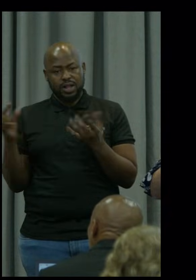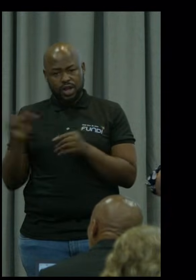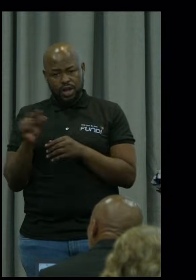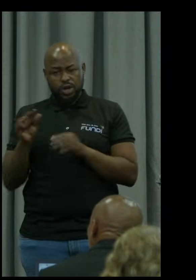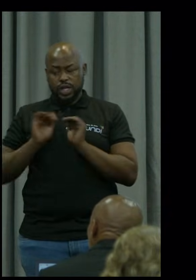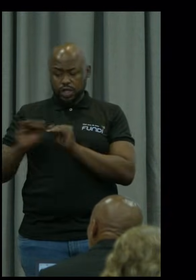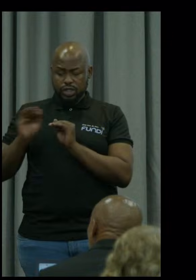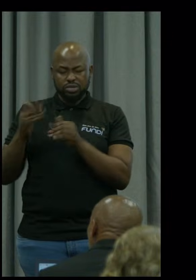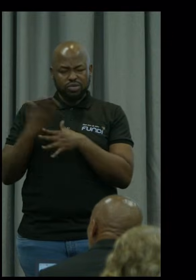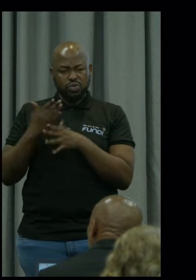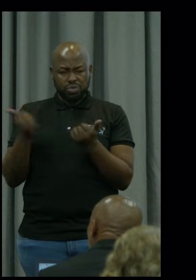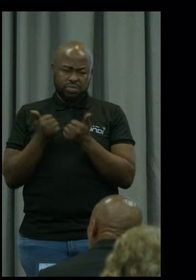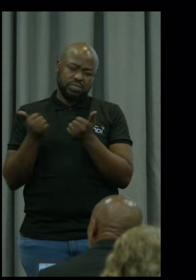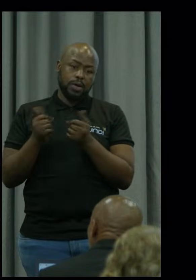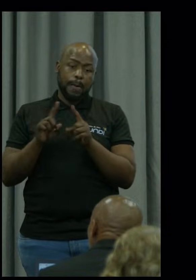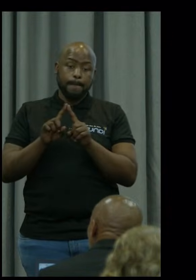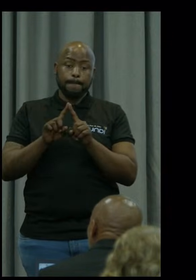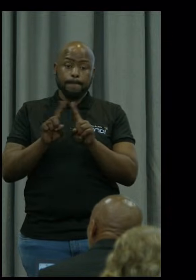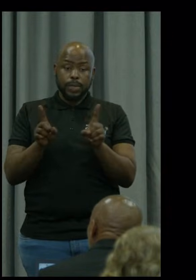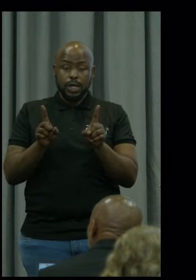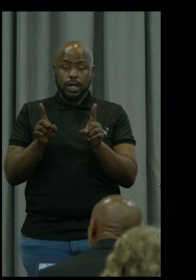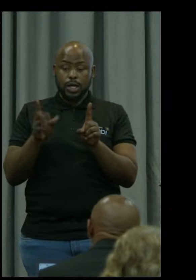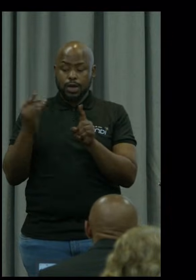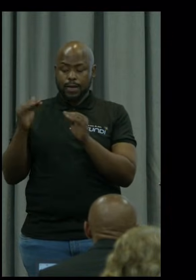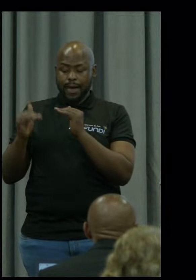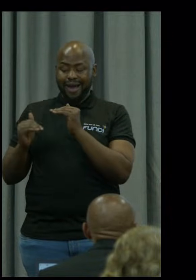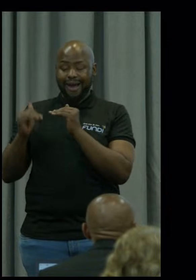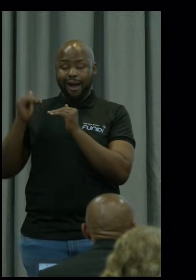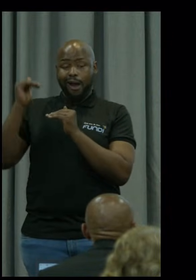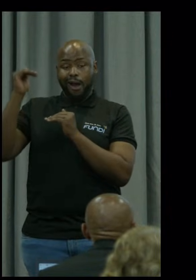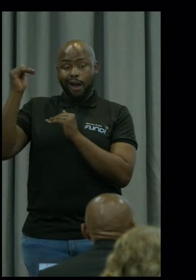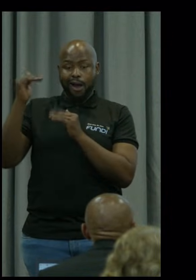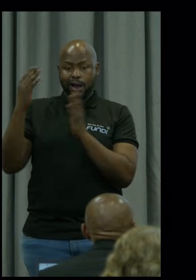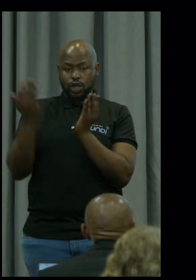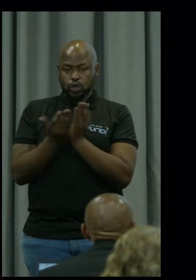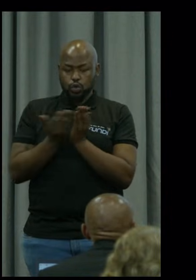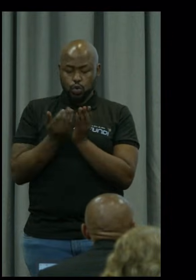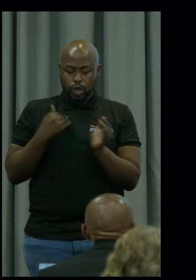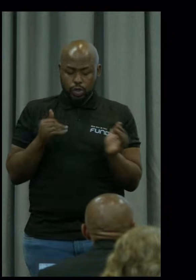works. But if you have a high school, which is a small